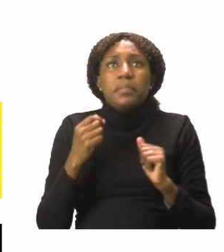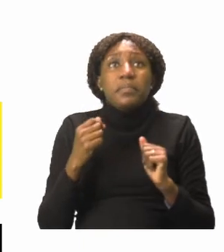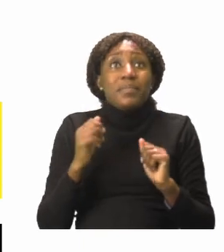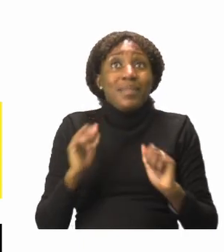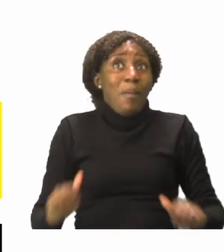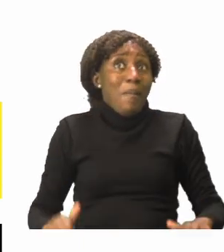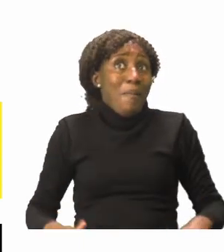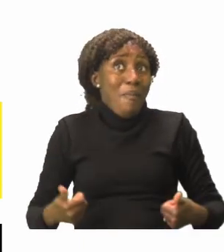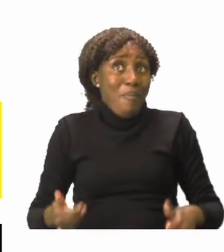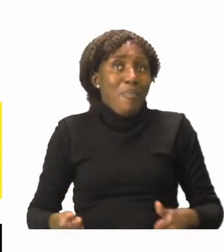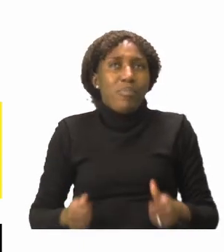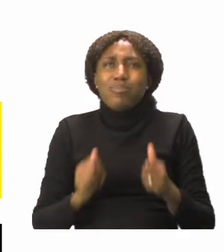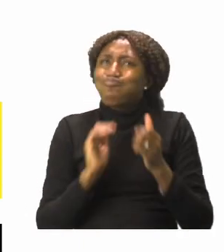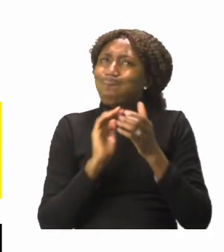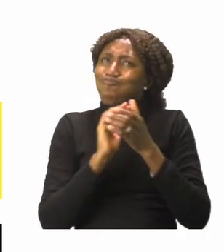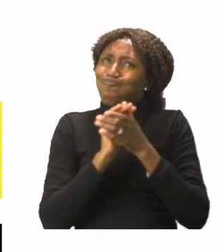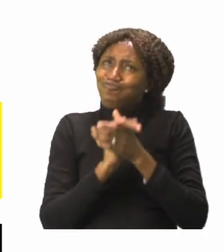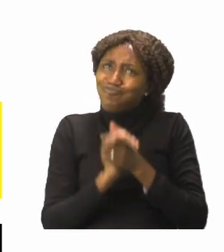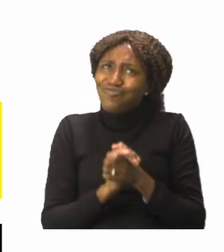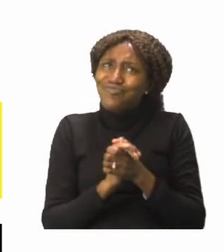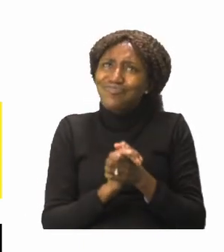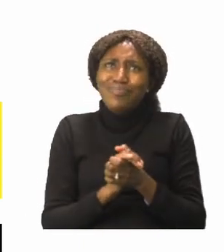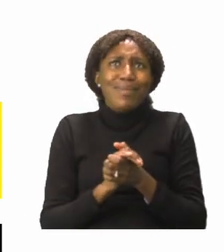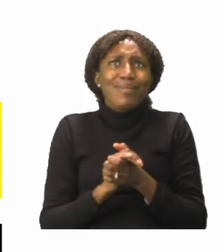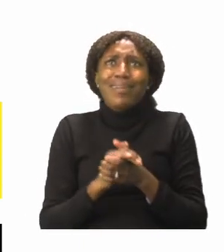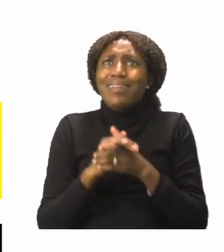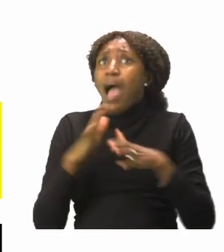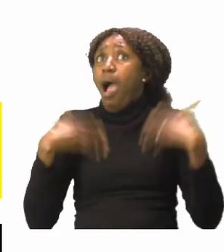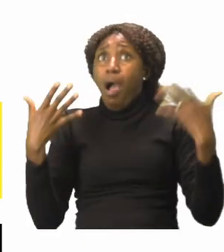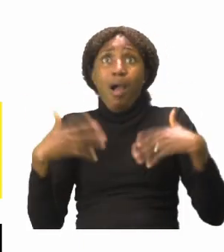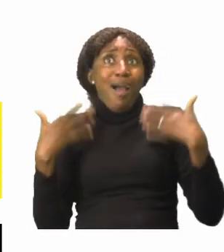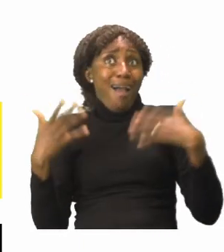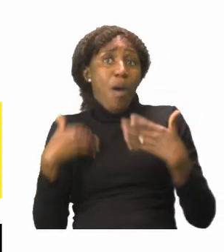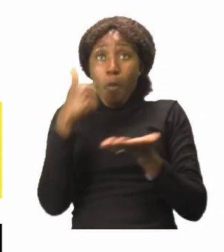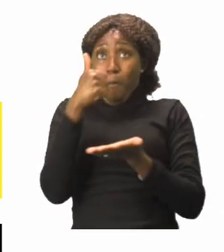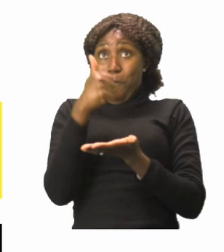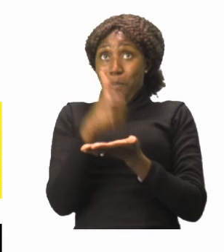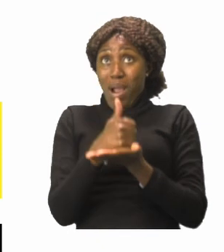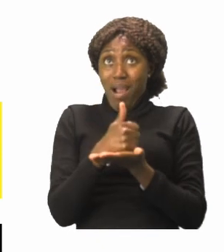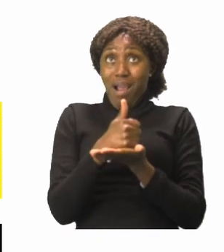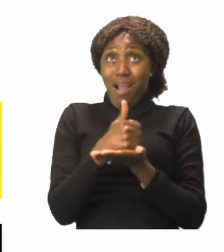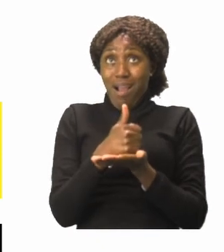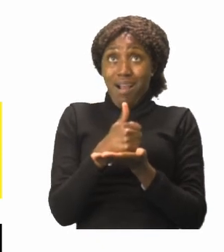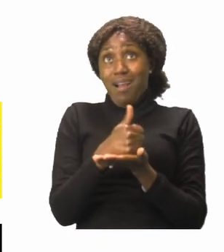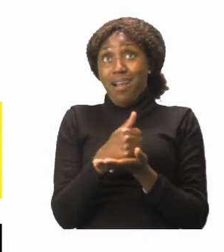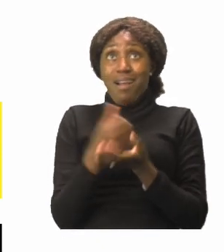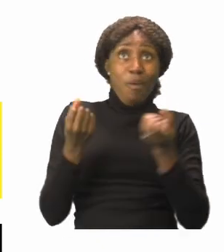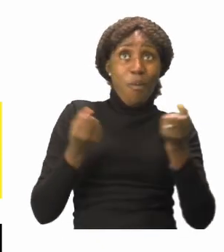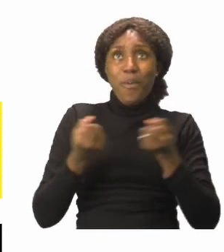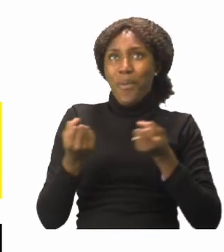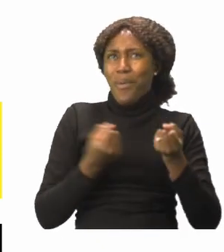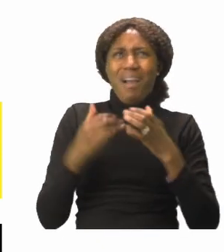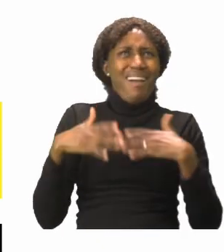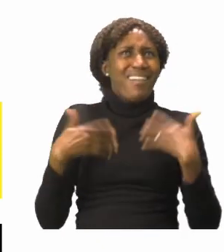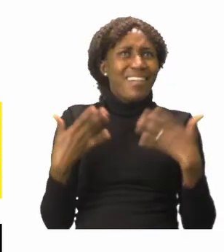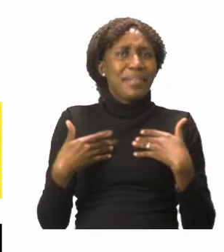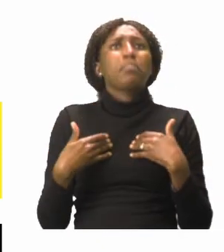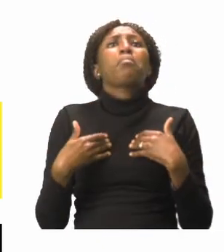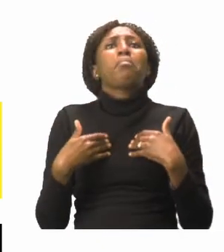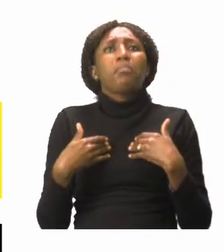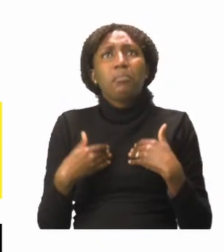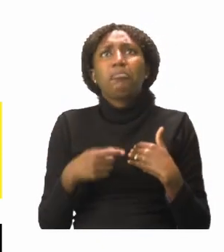special friend, and he looks so excited to be in the car. Now, this friend is using